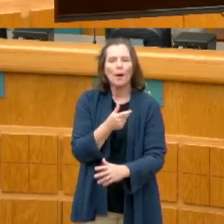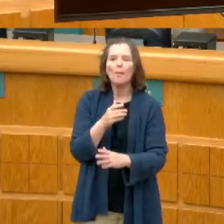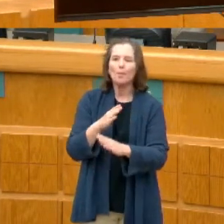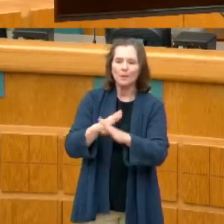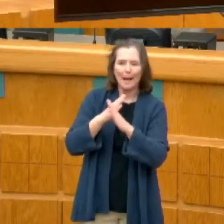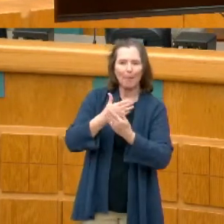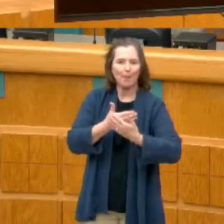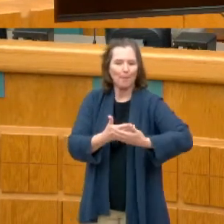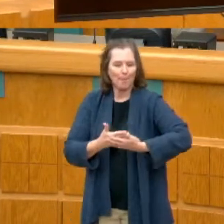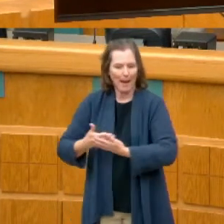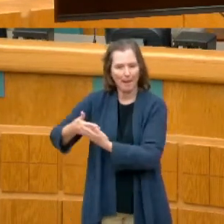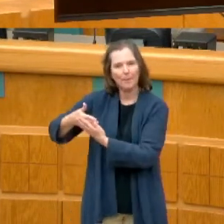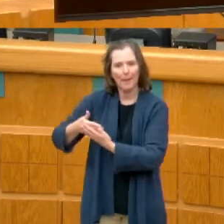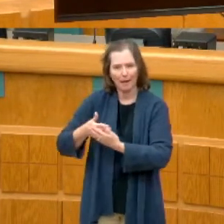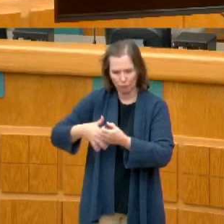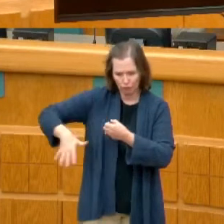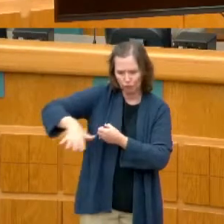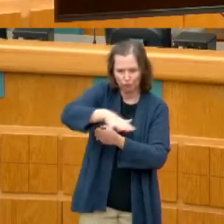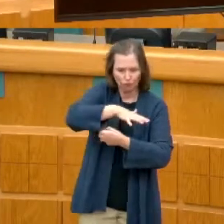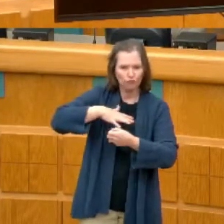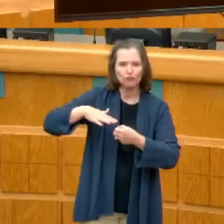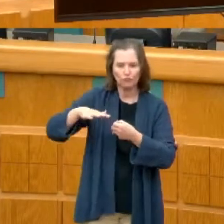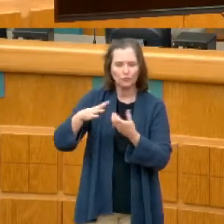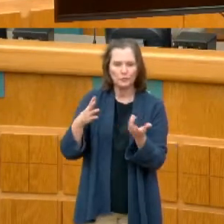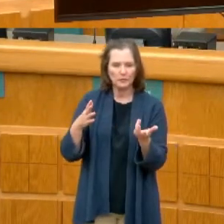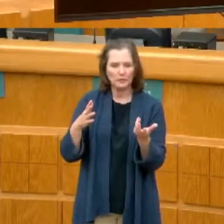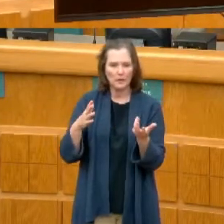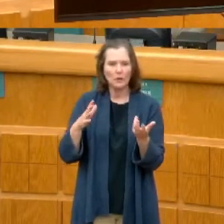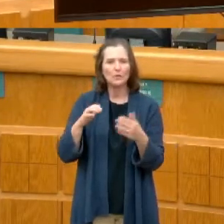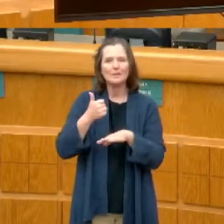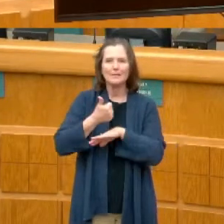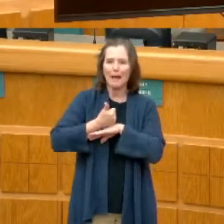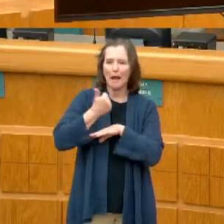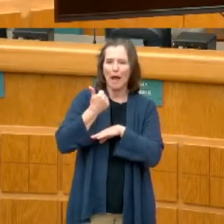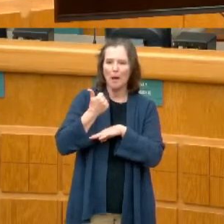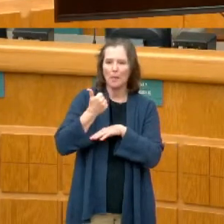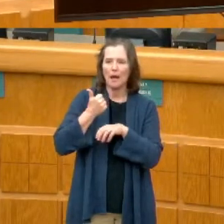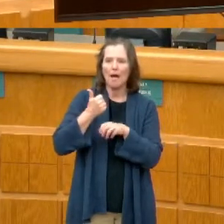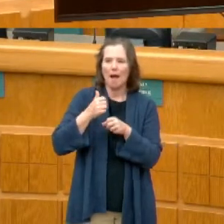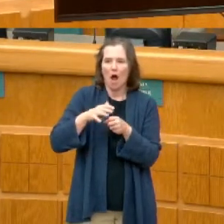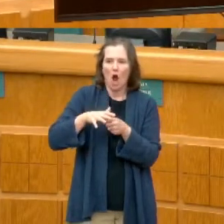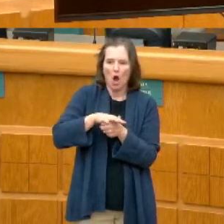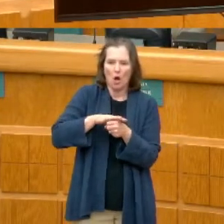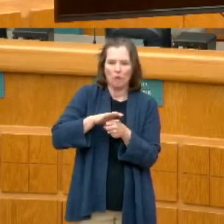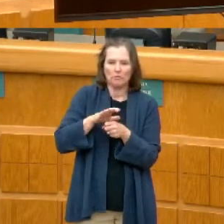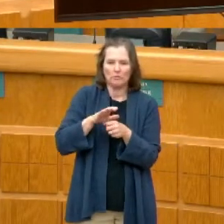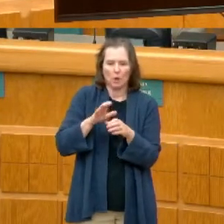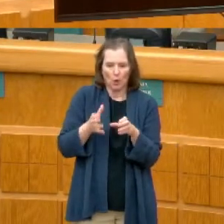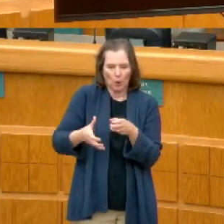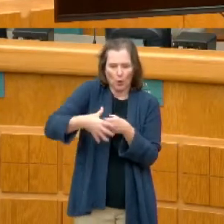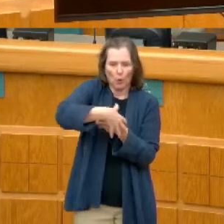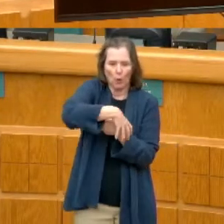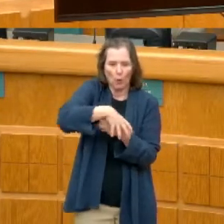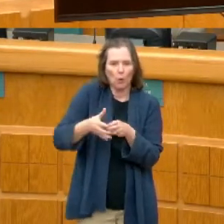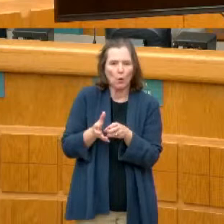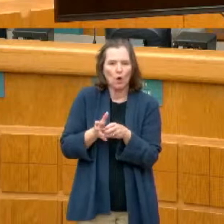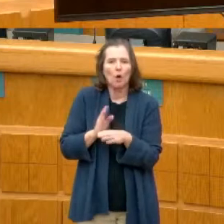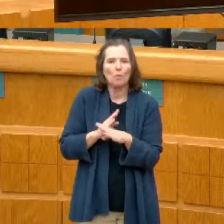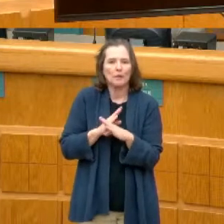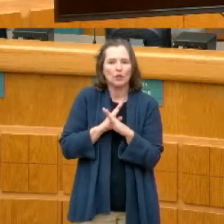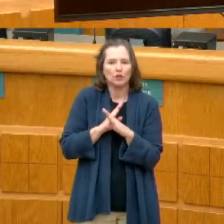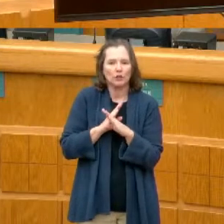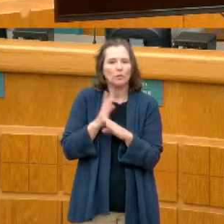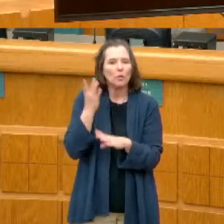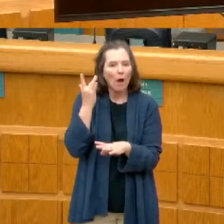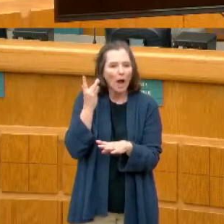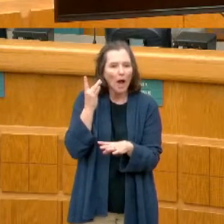that are vaccinated, we create these cocoons of protection, because not all people can be